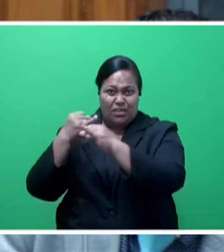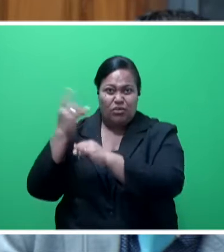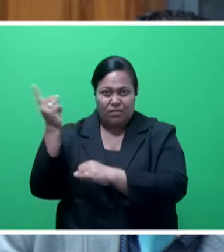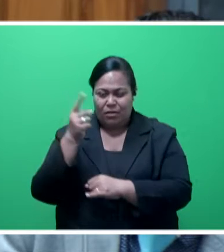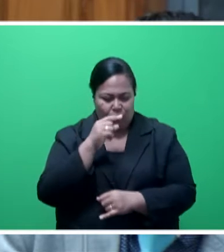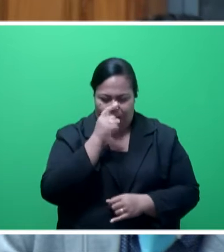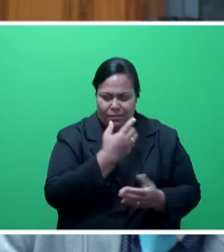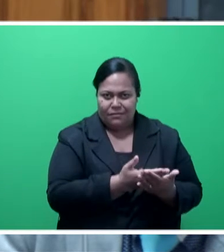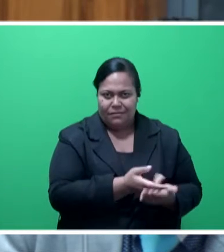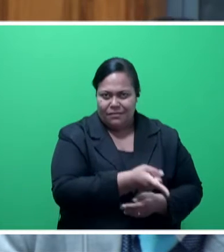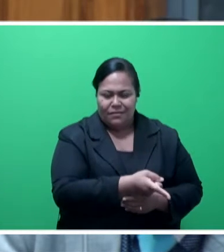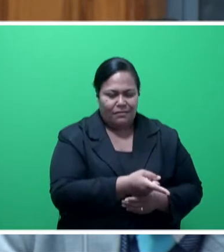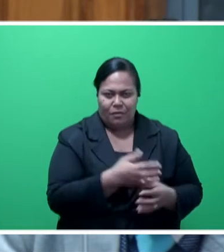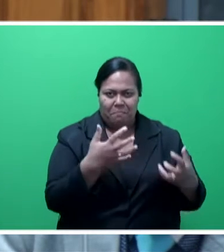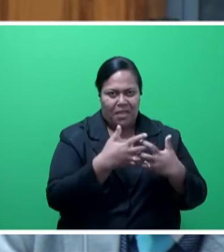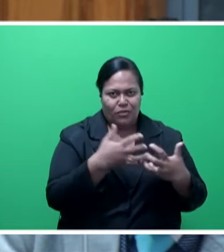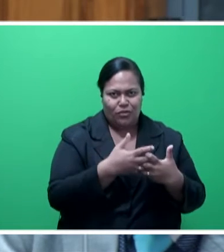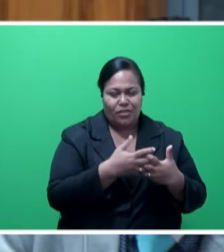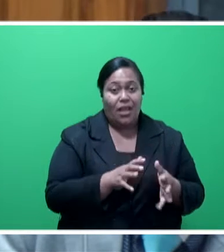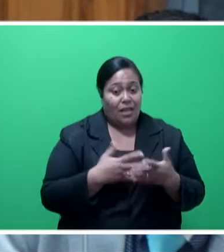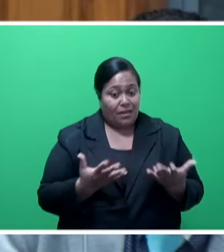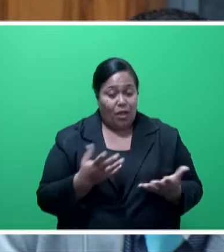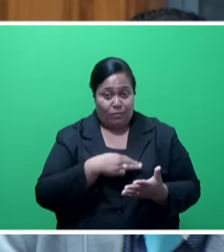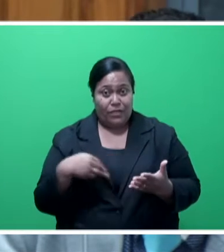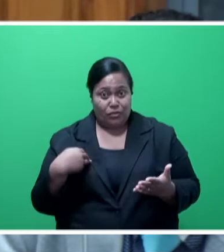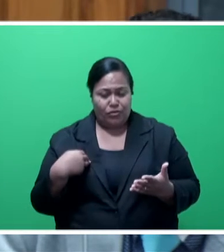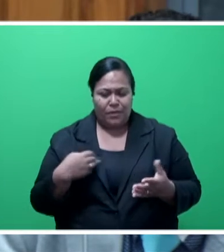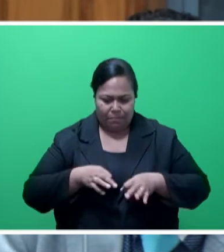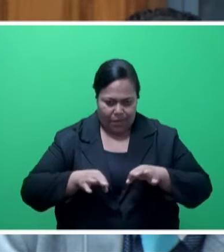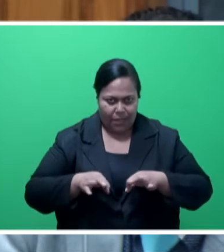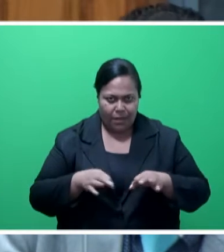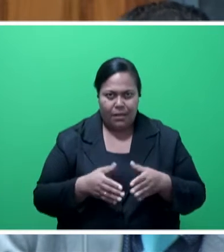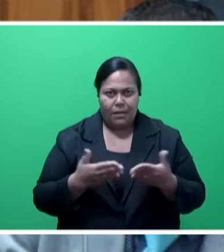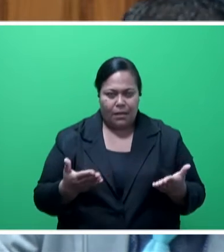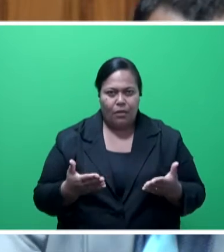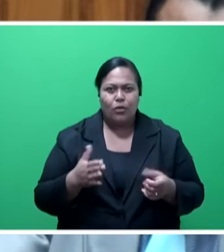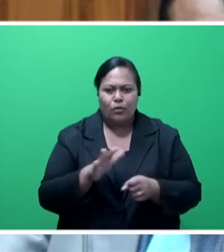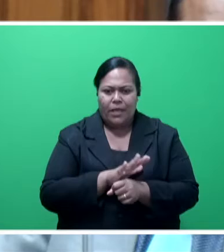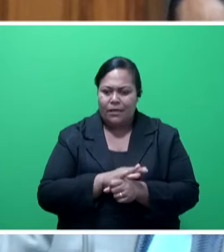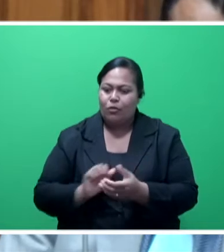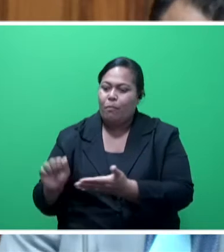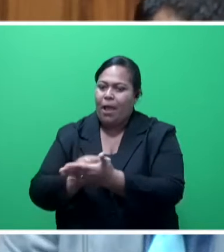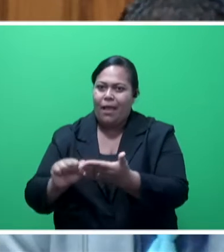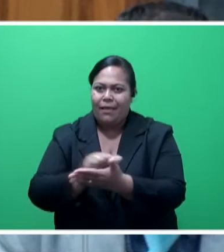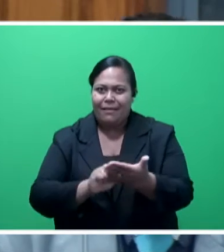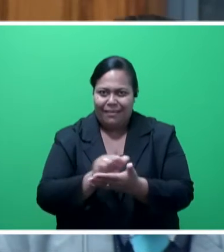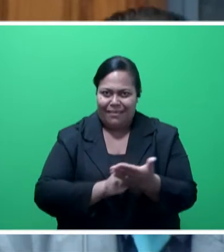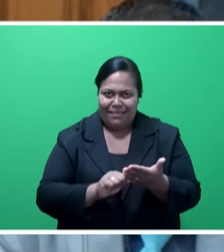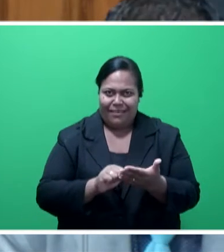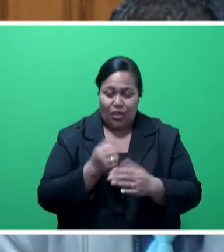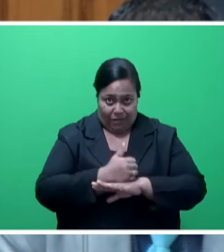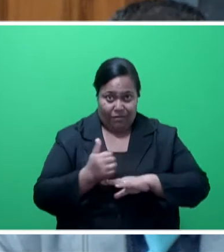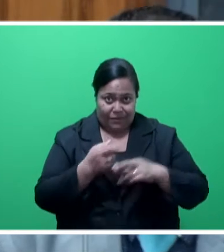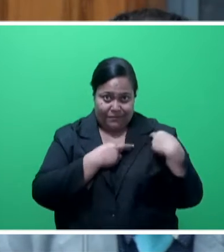Mr. Speaker, sir, to address this, the Ministry of Fisheries has put out plans to help secure raw materials for PAFCO with the support of